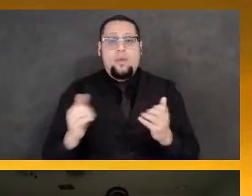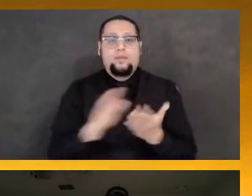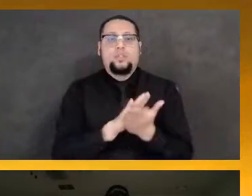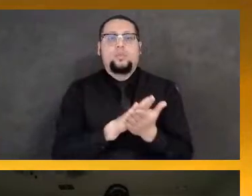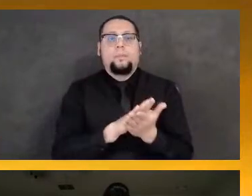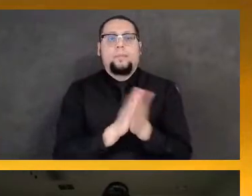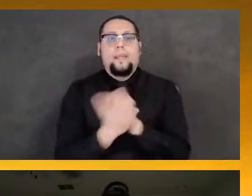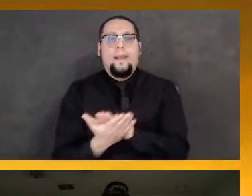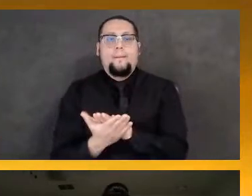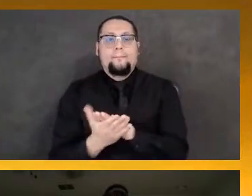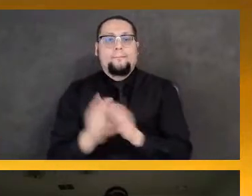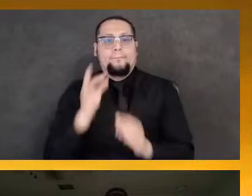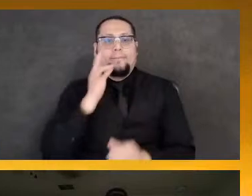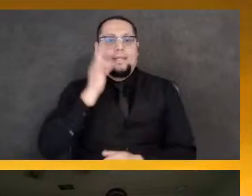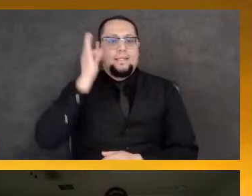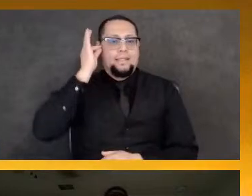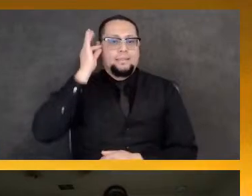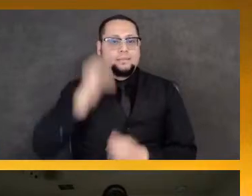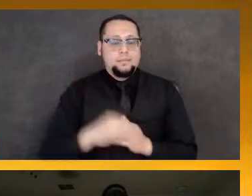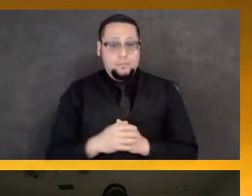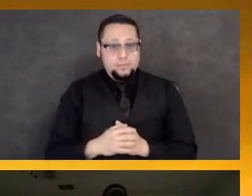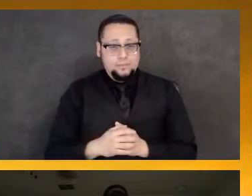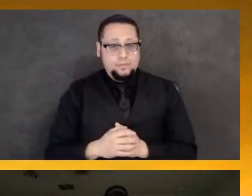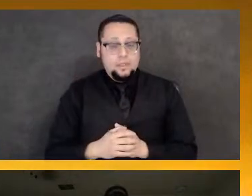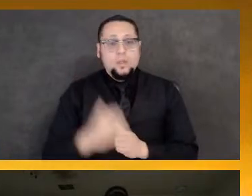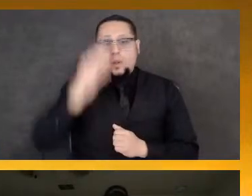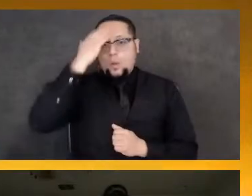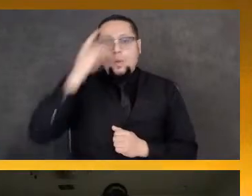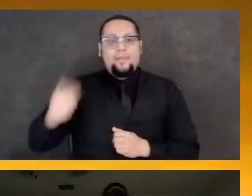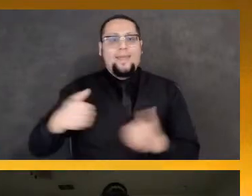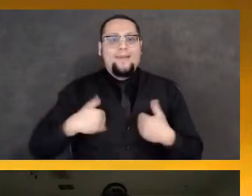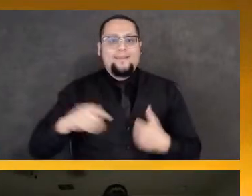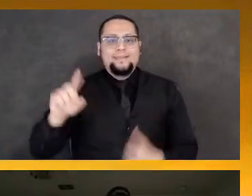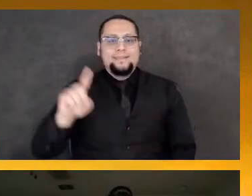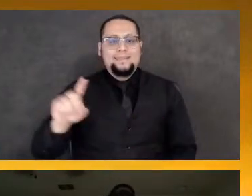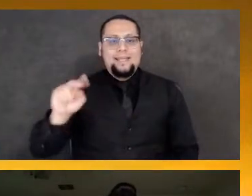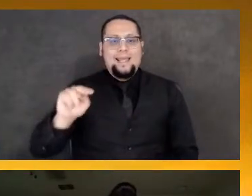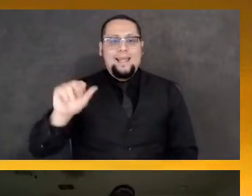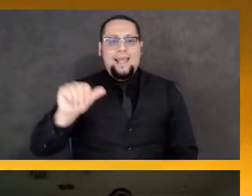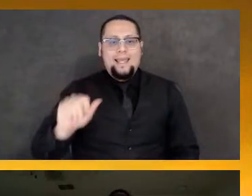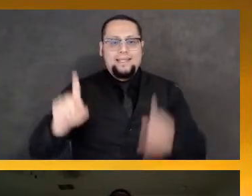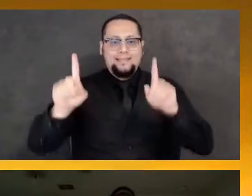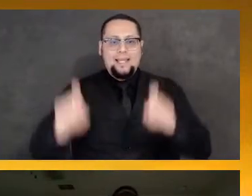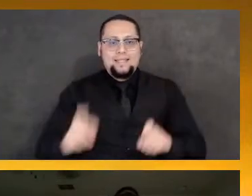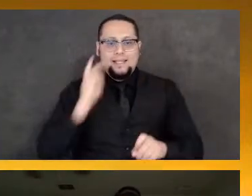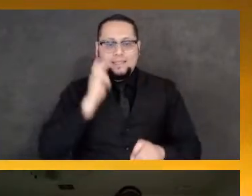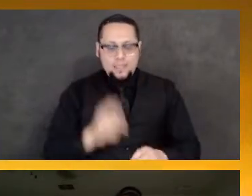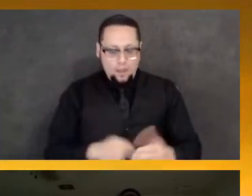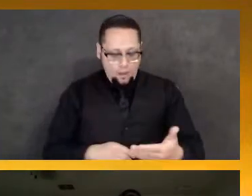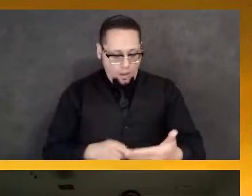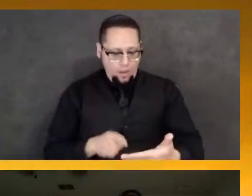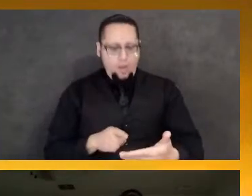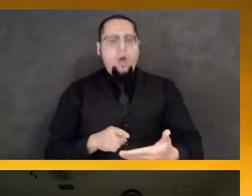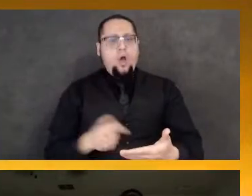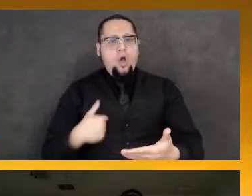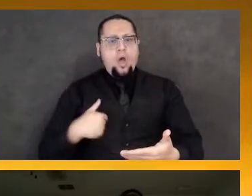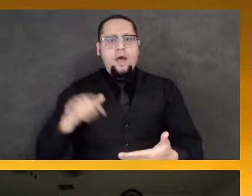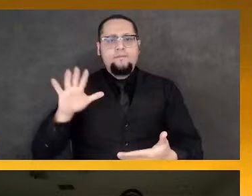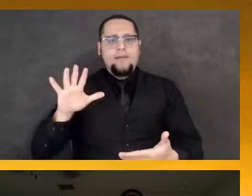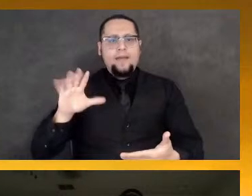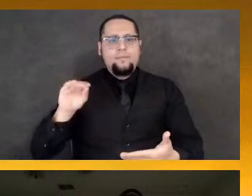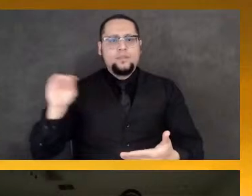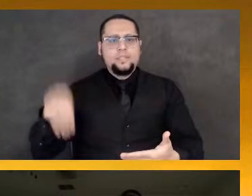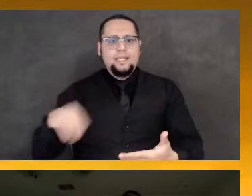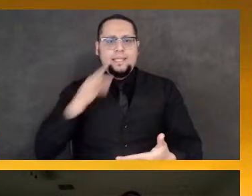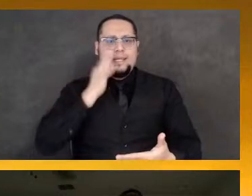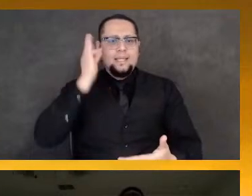They see that they do a DNA test and they see that they're 5% Native American, and all of a sudden they want to